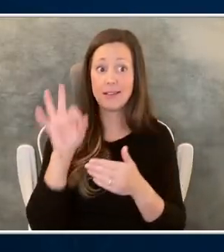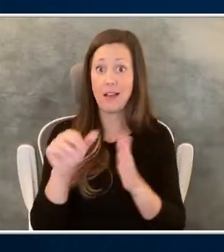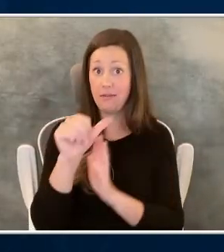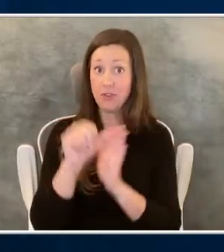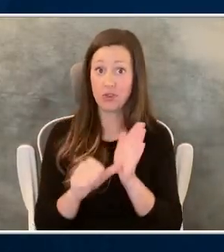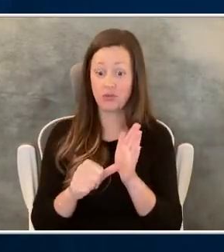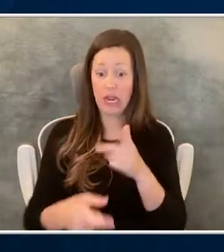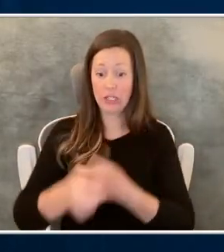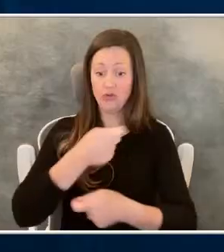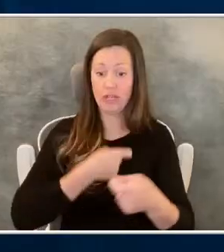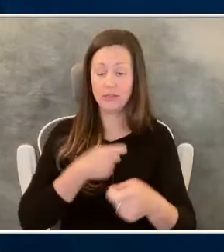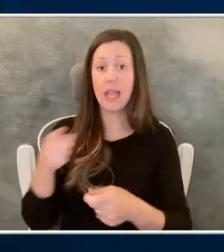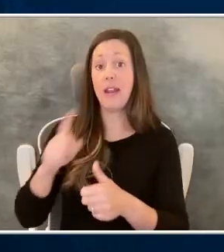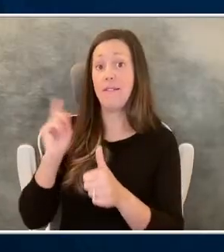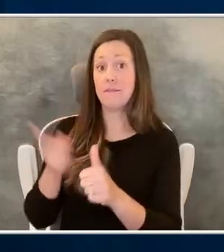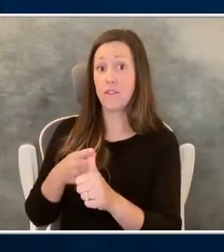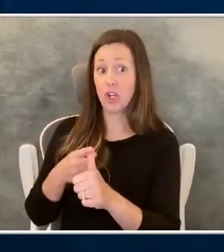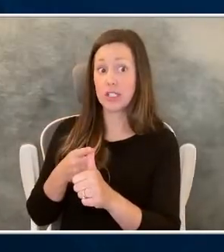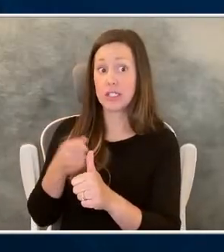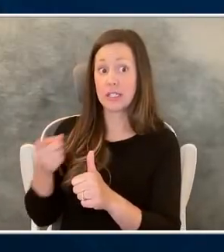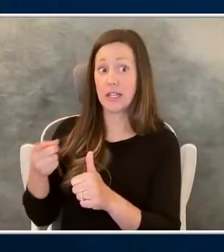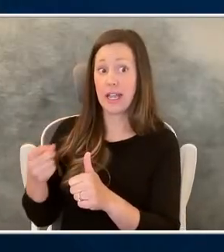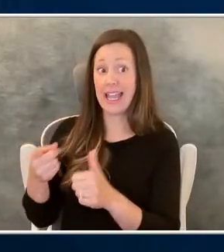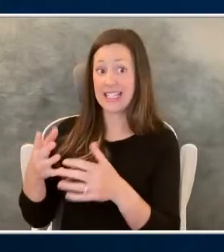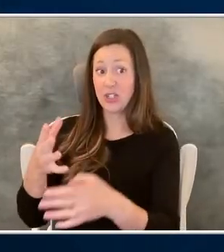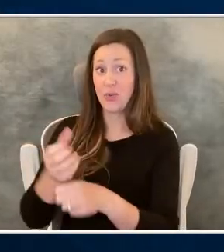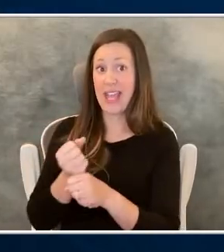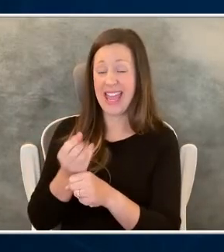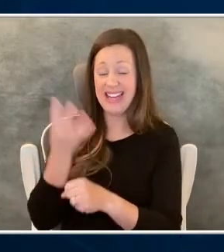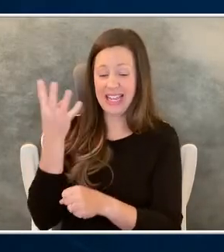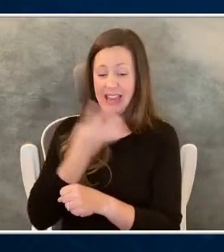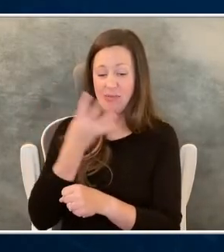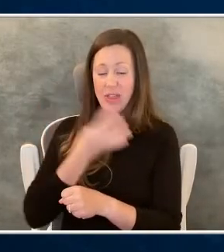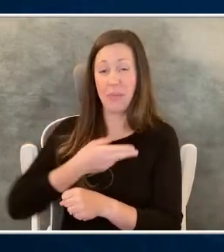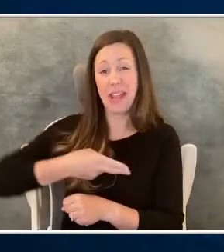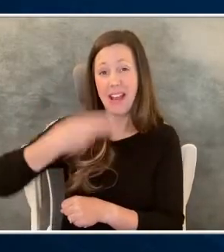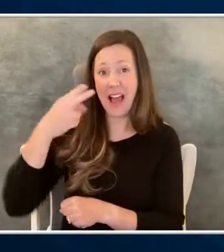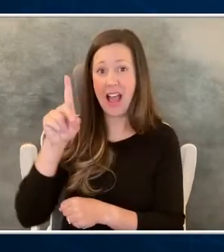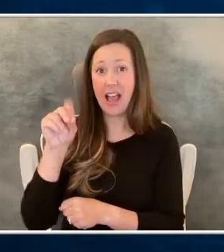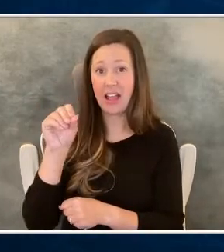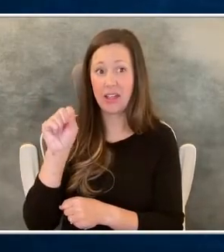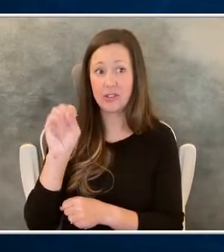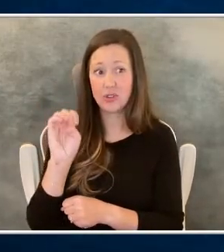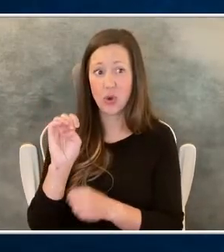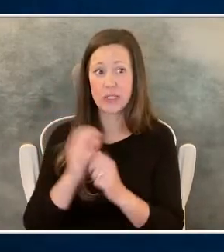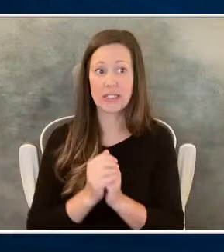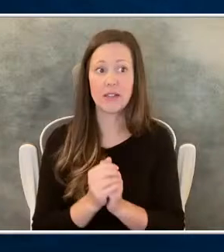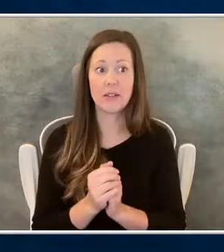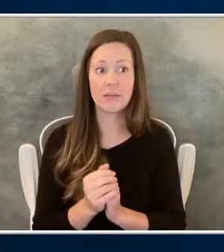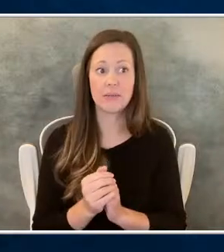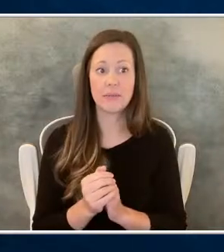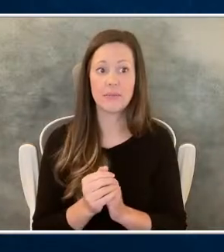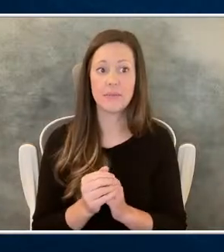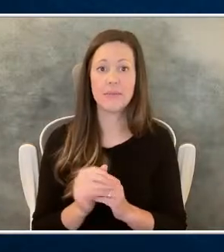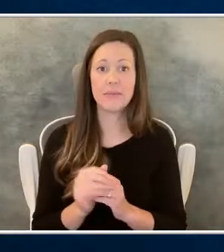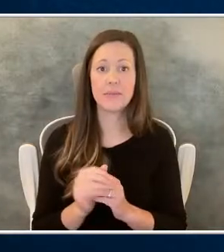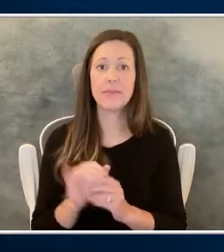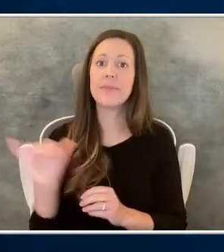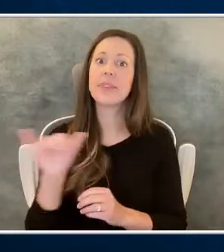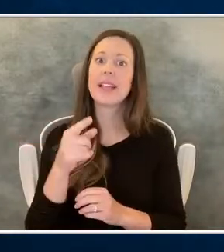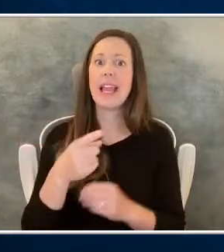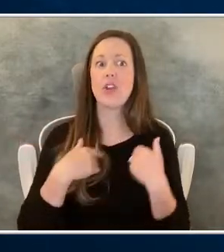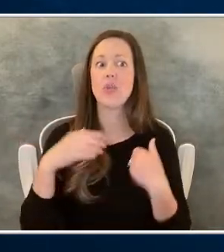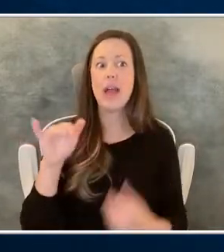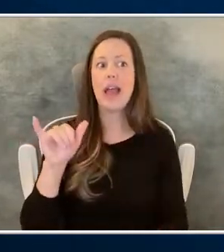to receive this high-dose chemotherapy. Think of this as, you have a yard and which has weeds in it.